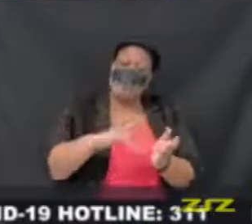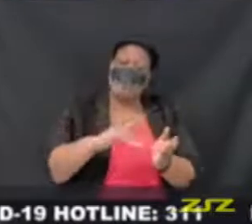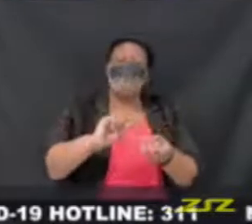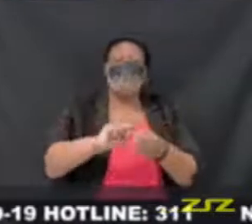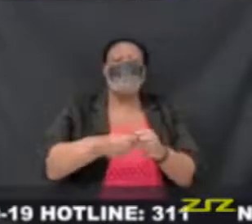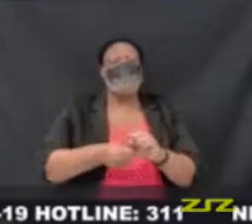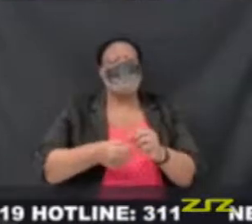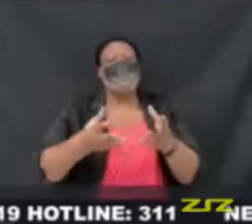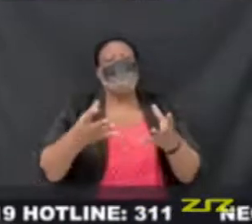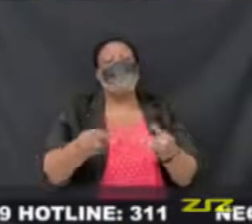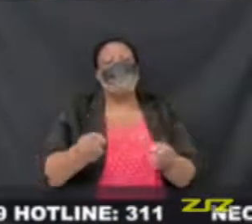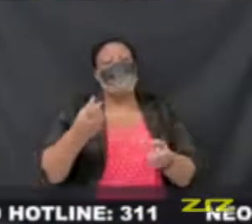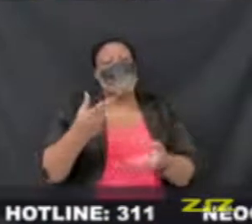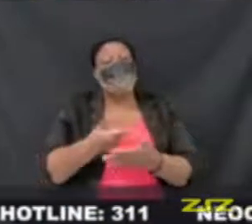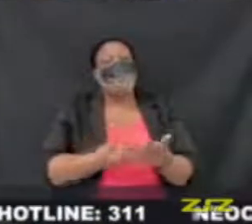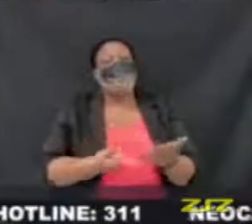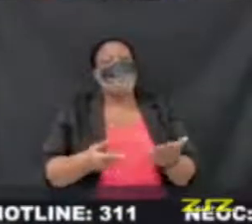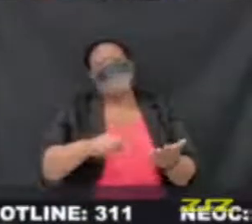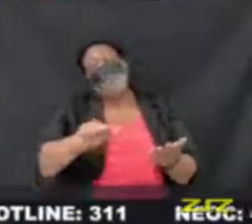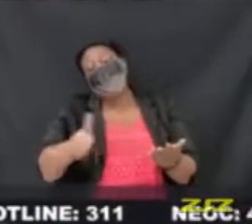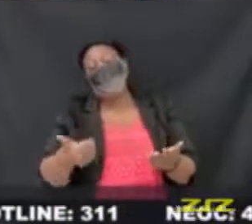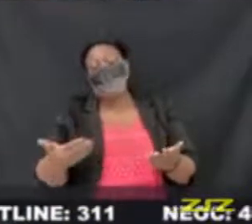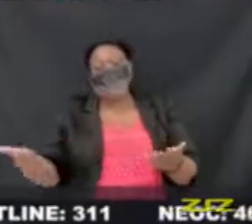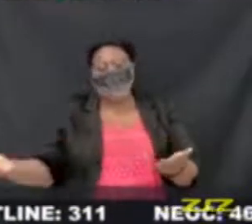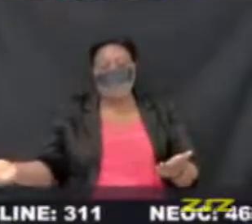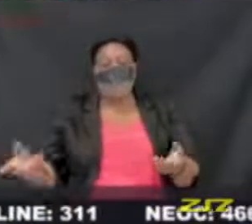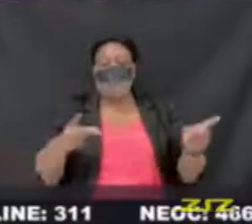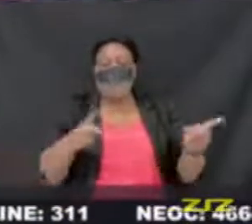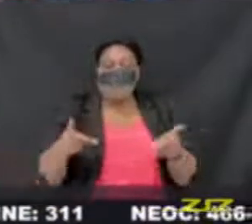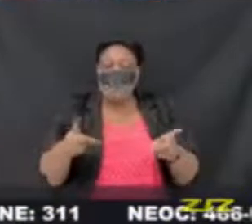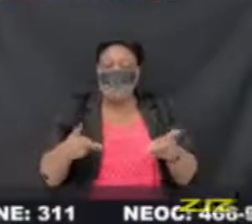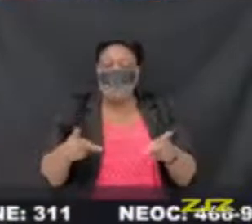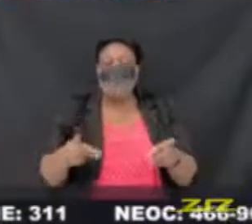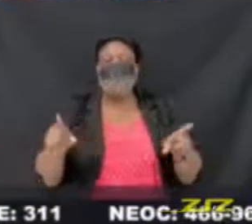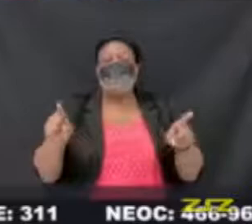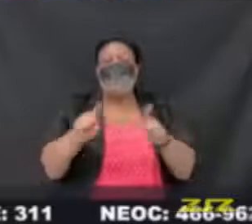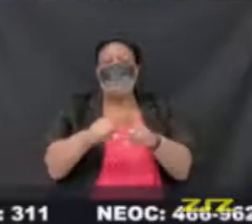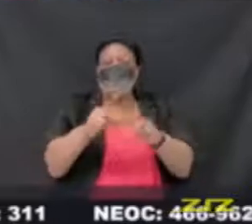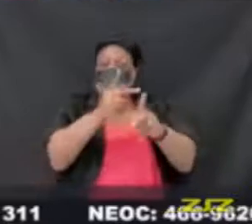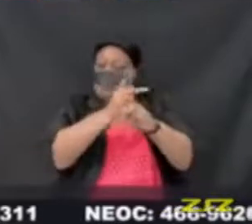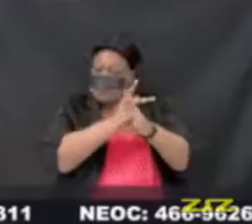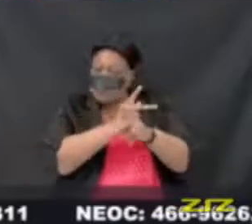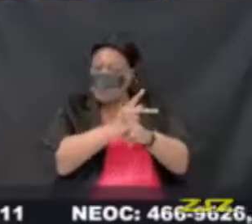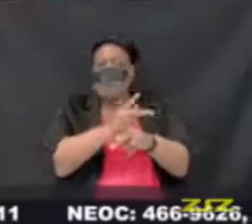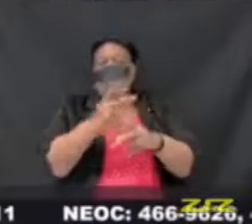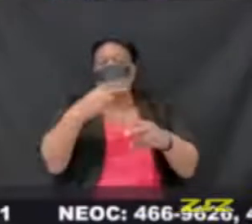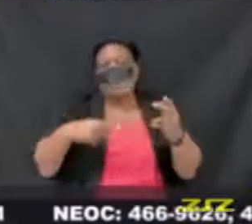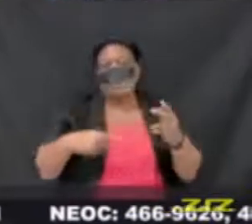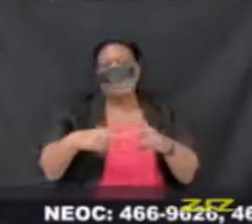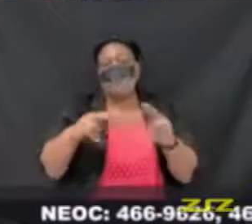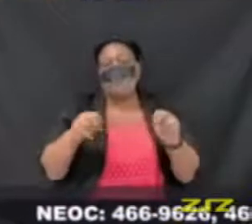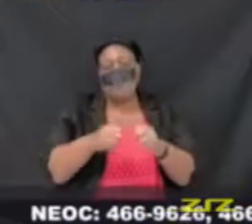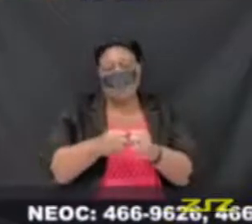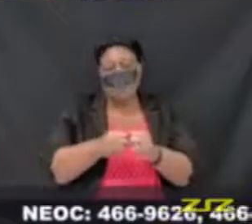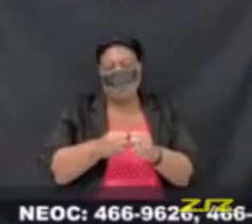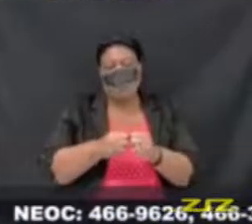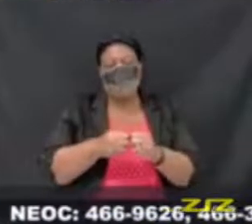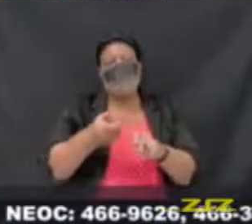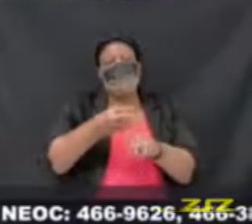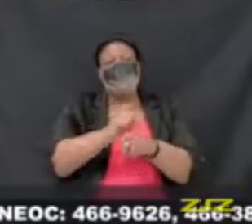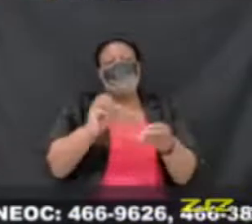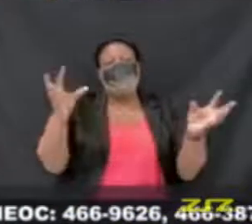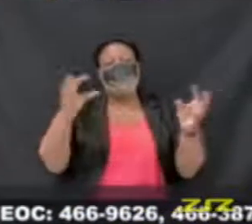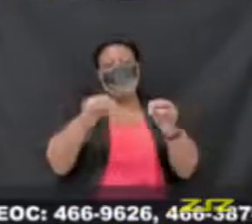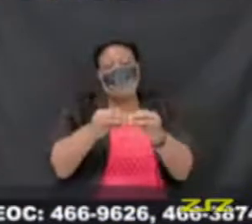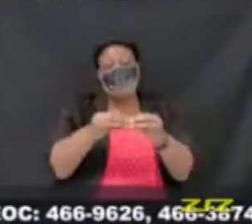ensure that the COVID-19 case number remain low, particularly since more air and sea traffic are anticipated